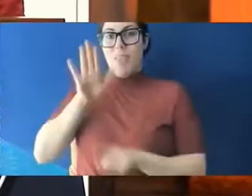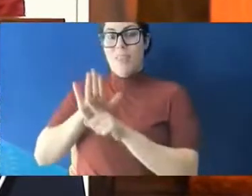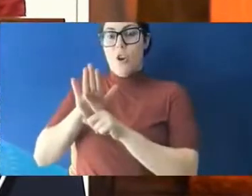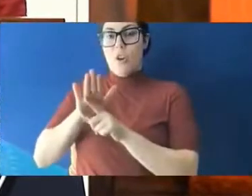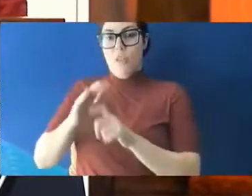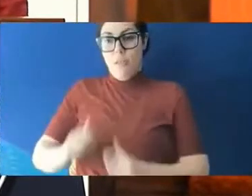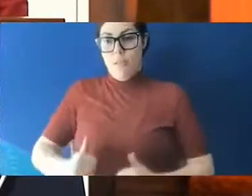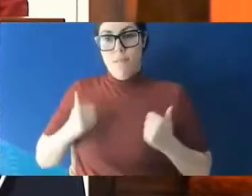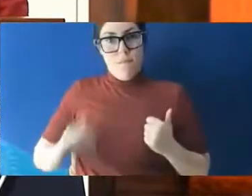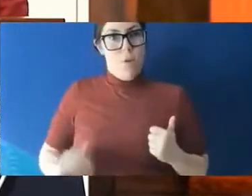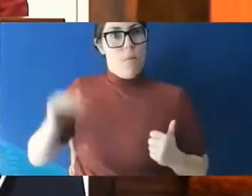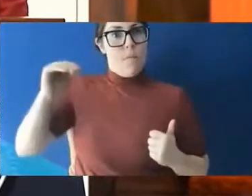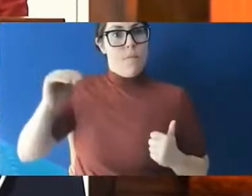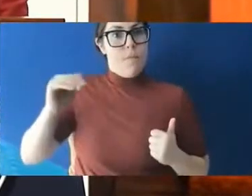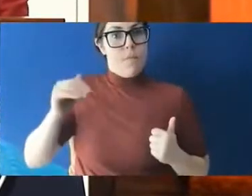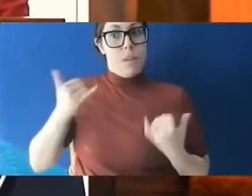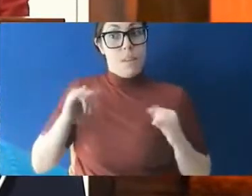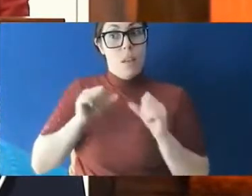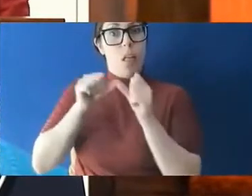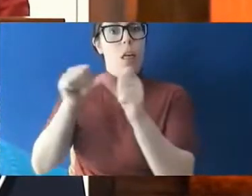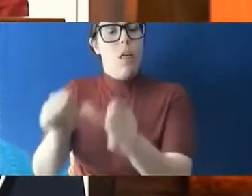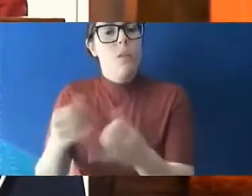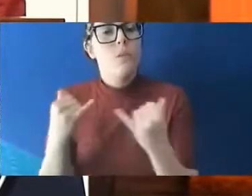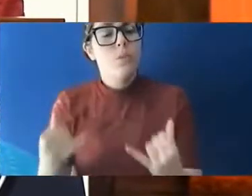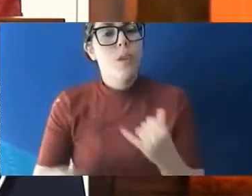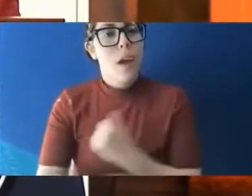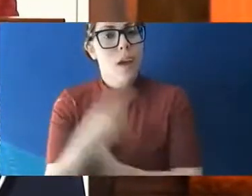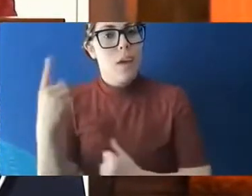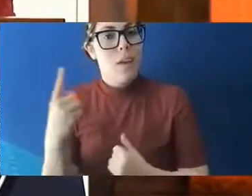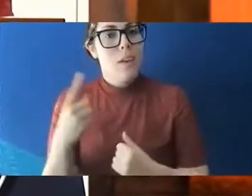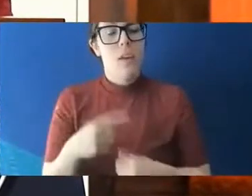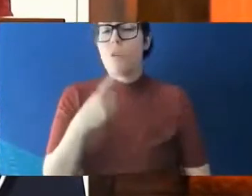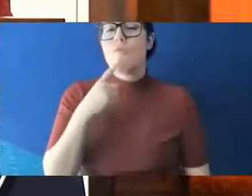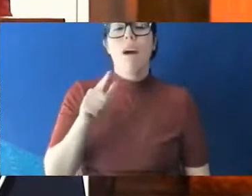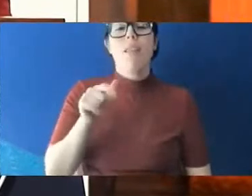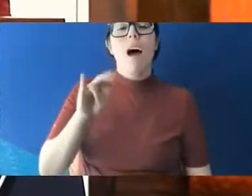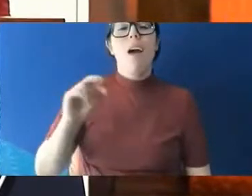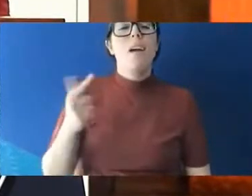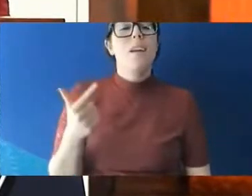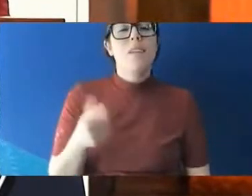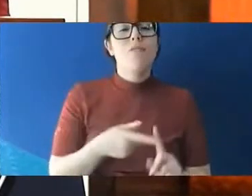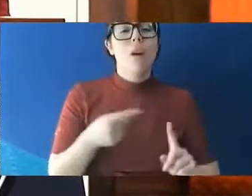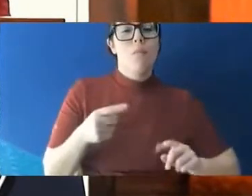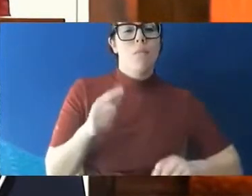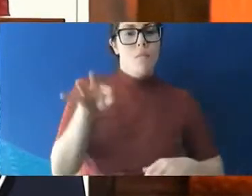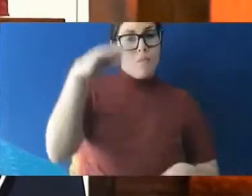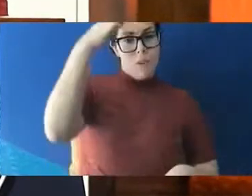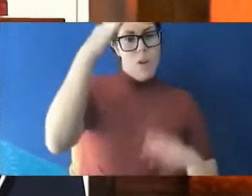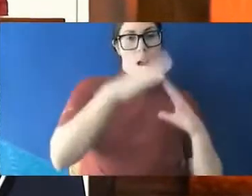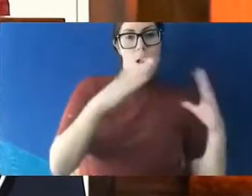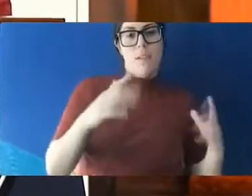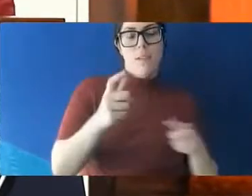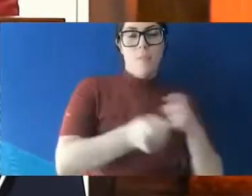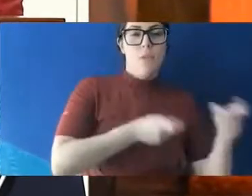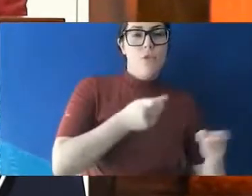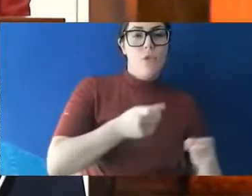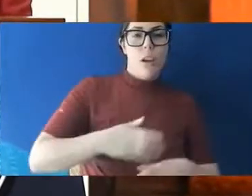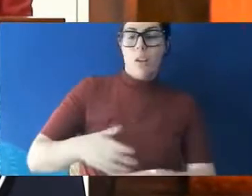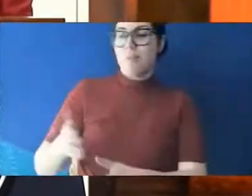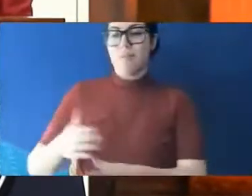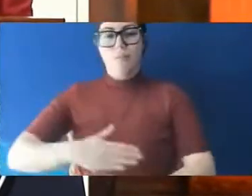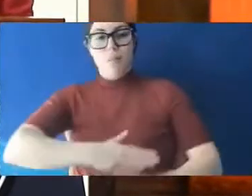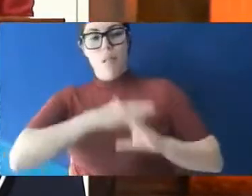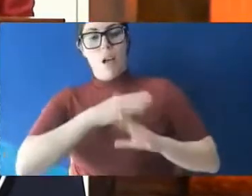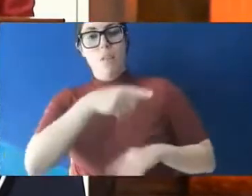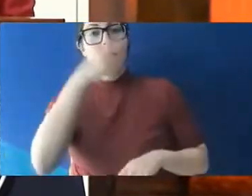and often persist to this day. Redlining by the Federal Housing Administration locked Black Americans